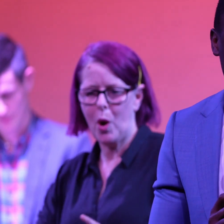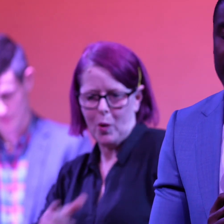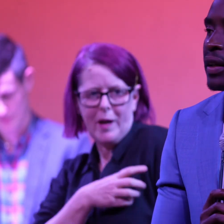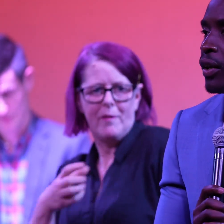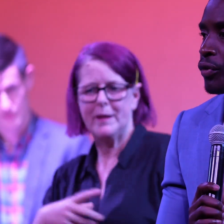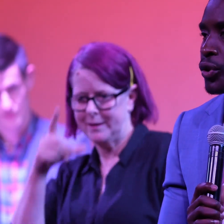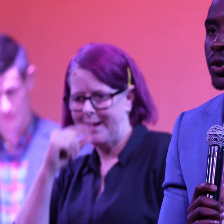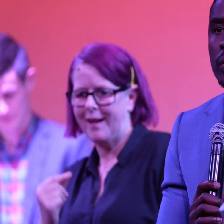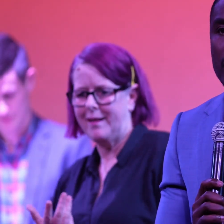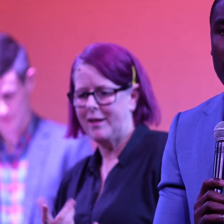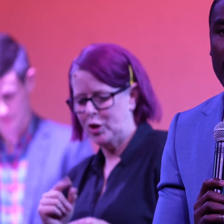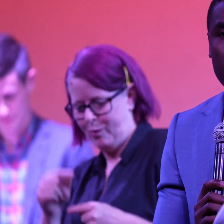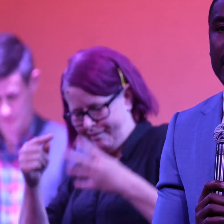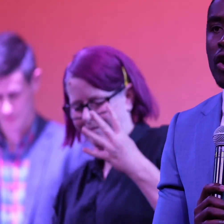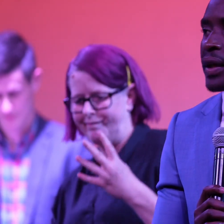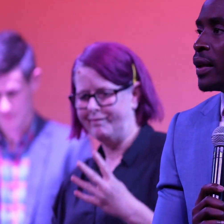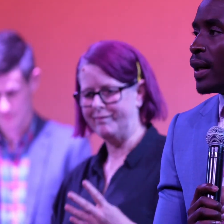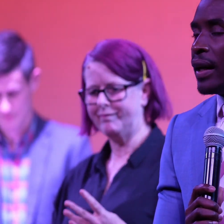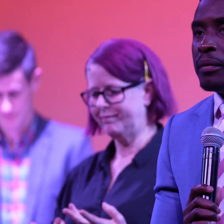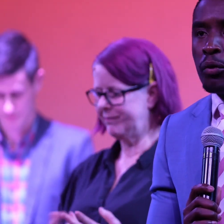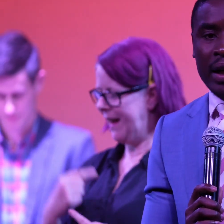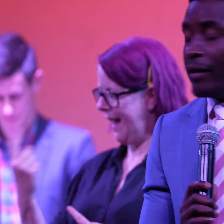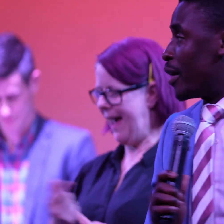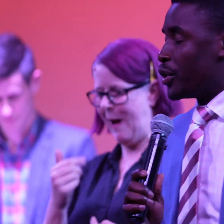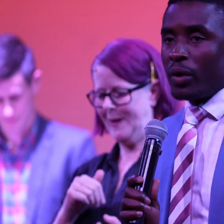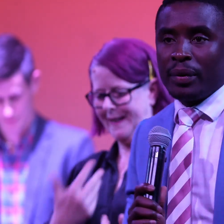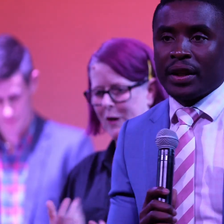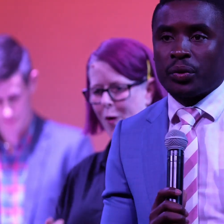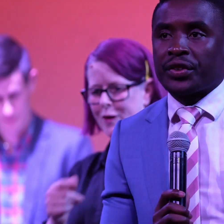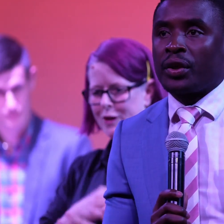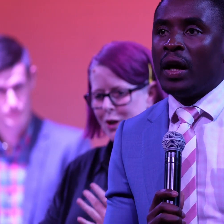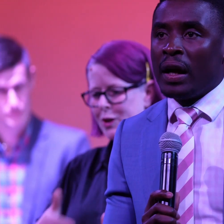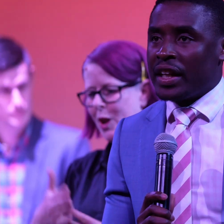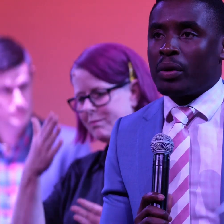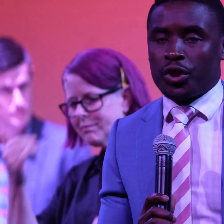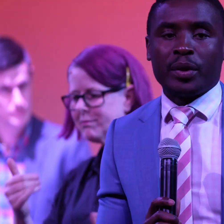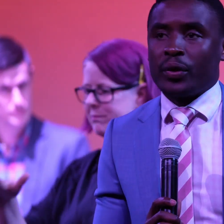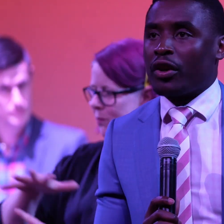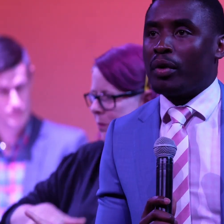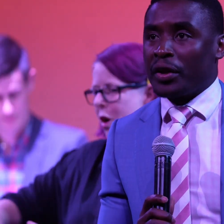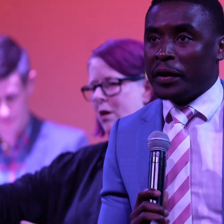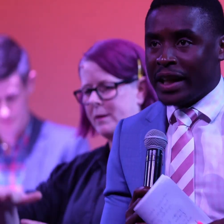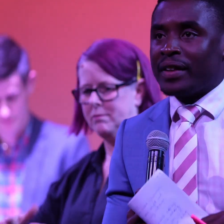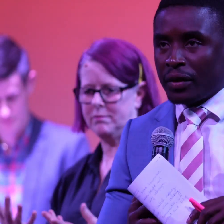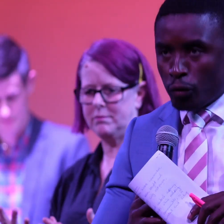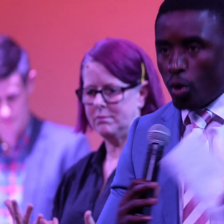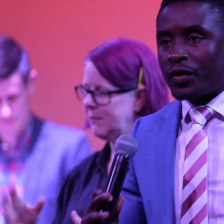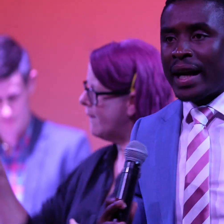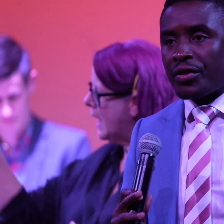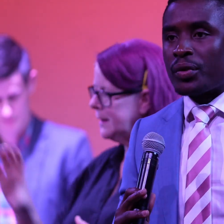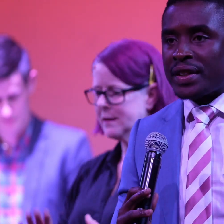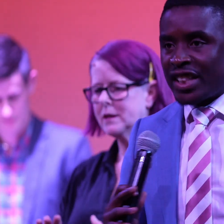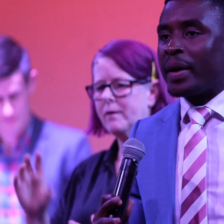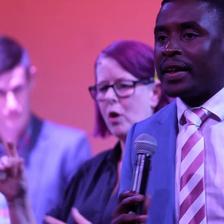4 well-being of social, economic, environmental well-being as well. So that's what we should be doing at the moment, given that the role